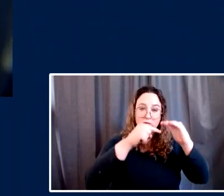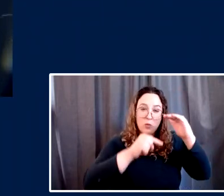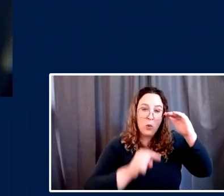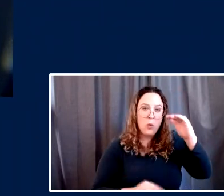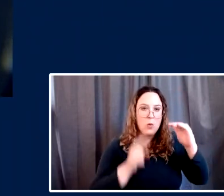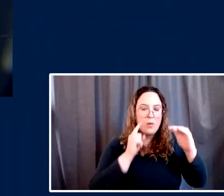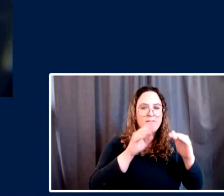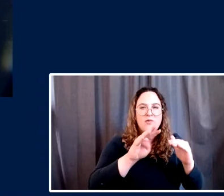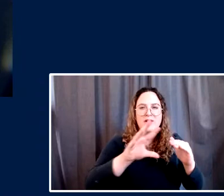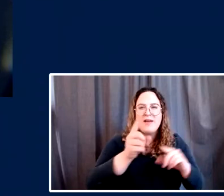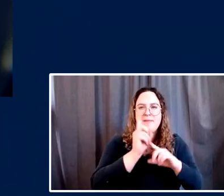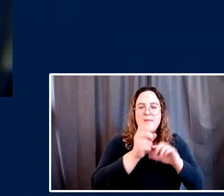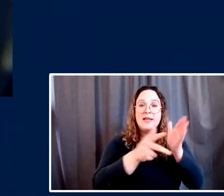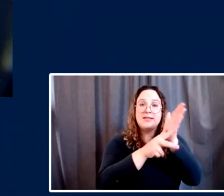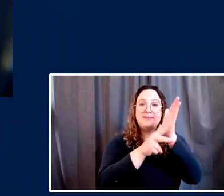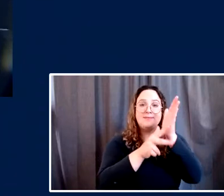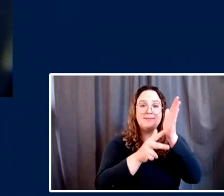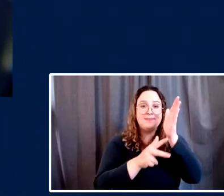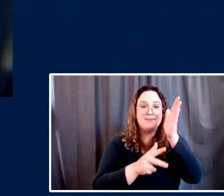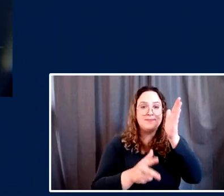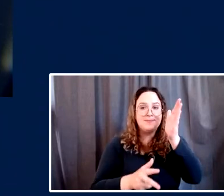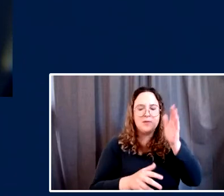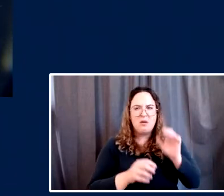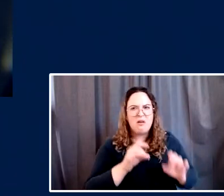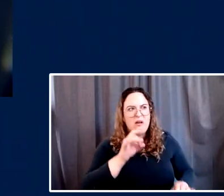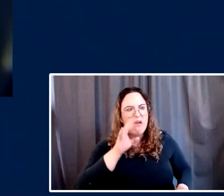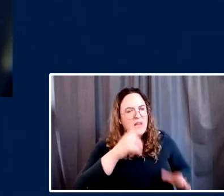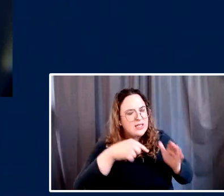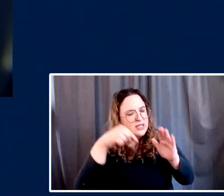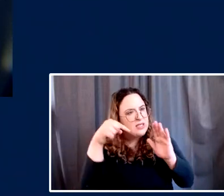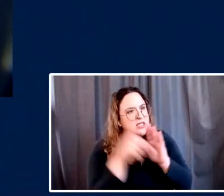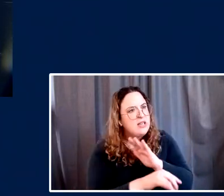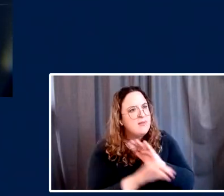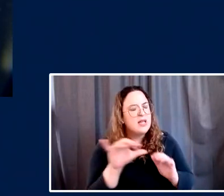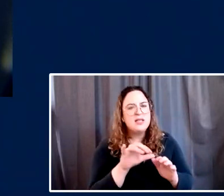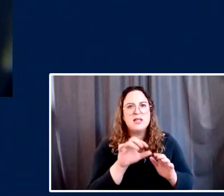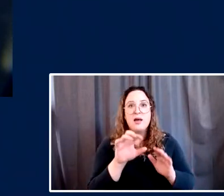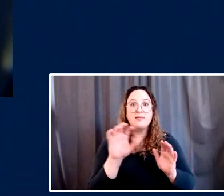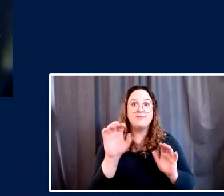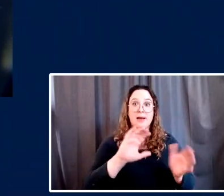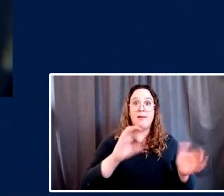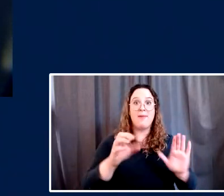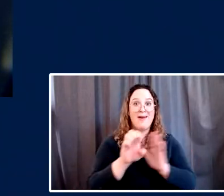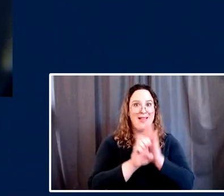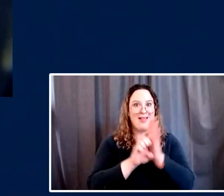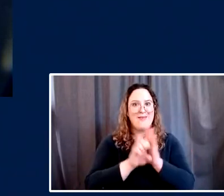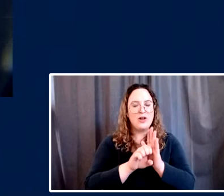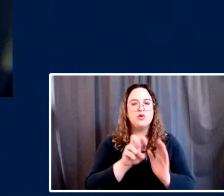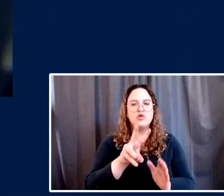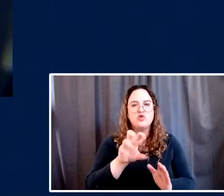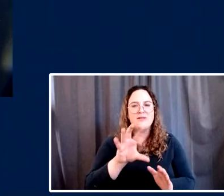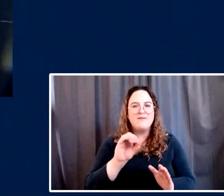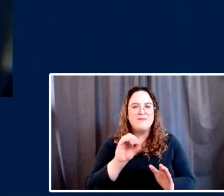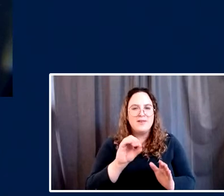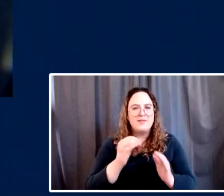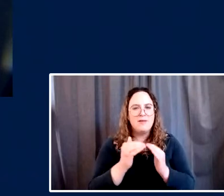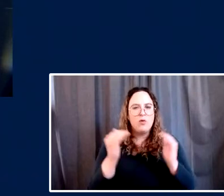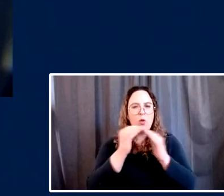That's like taking an elevator 250 floors to get to the bottom of Sur Ridge. Thanks so much,